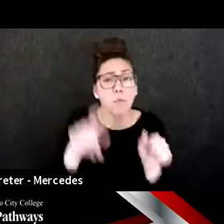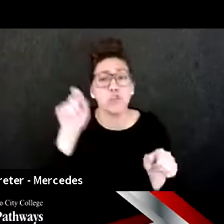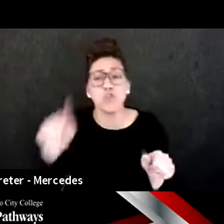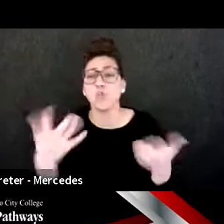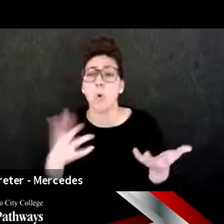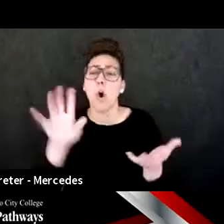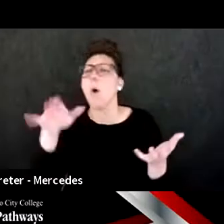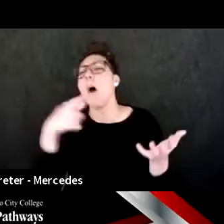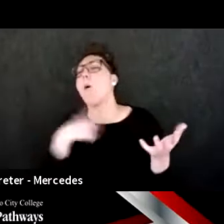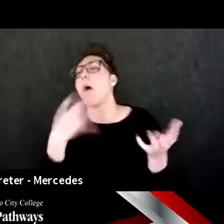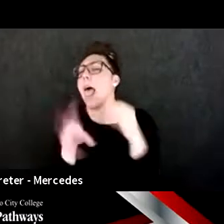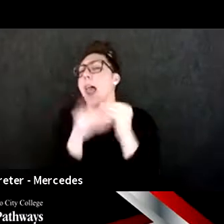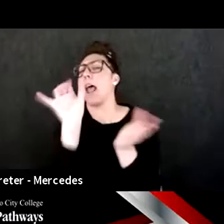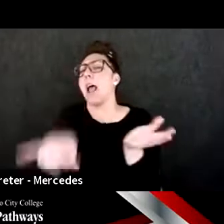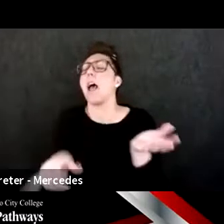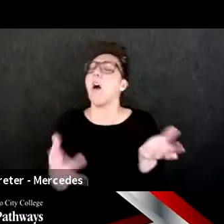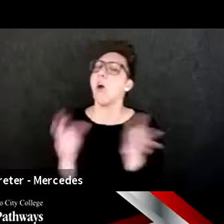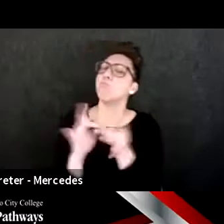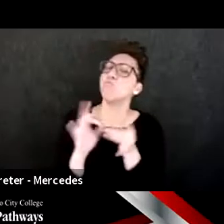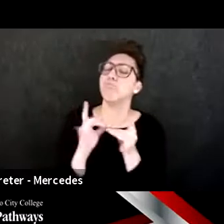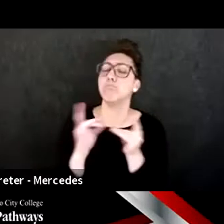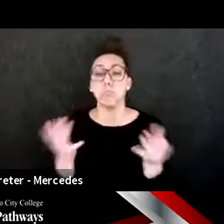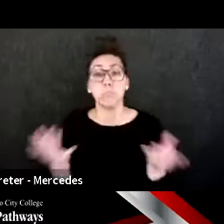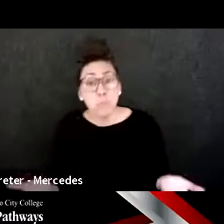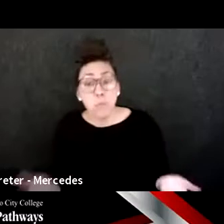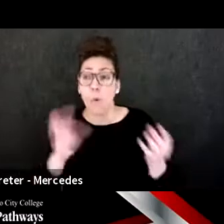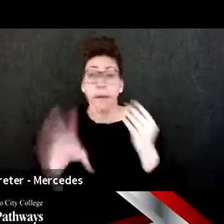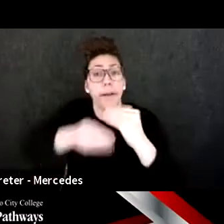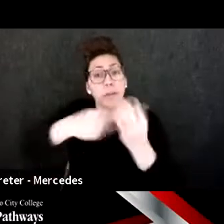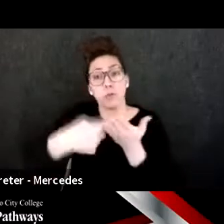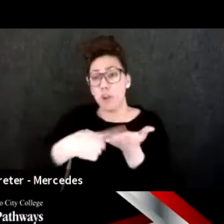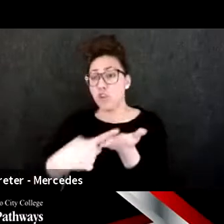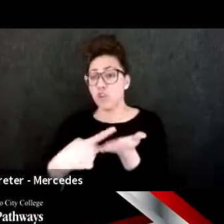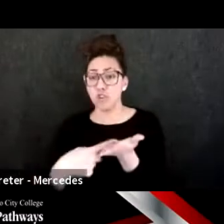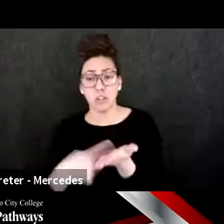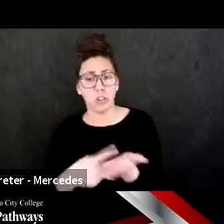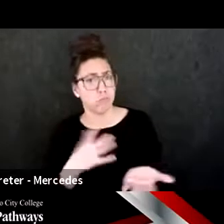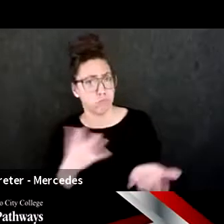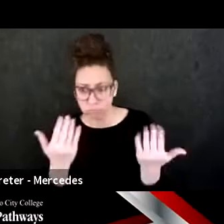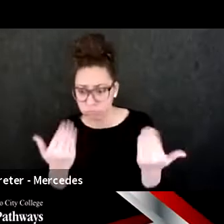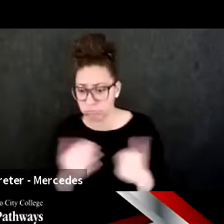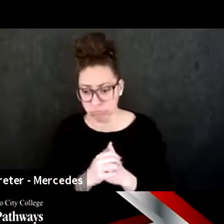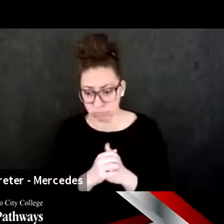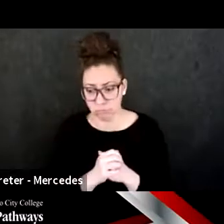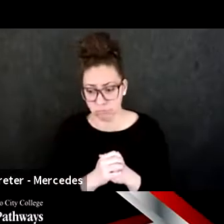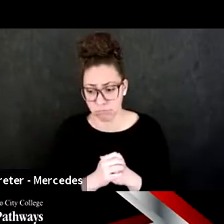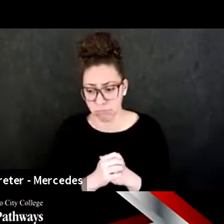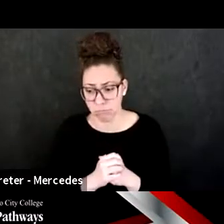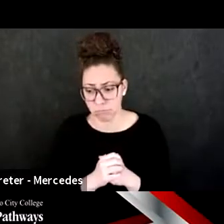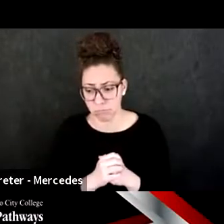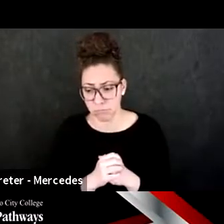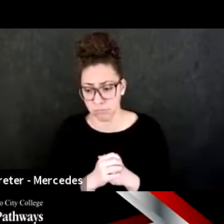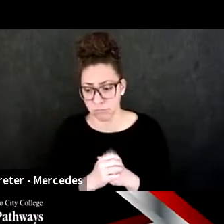want to contribute to or to the discussion, feel free to chime in as well. Okay. So the